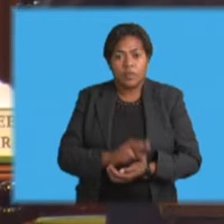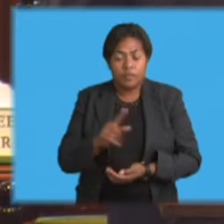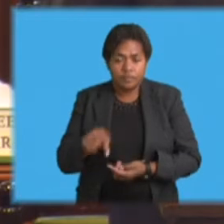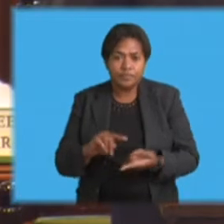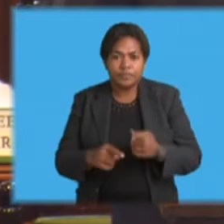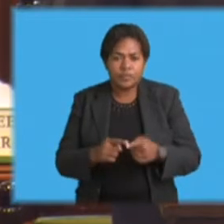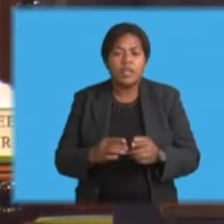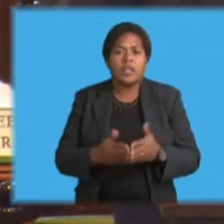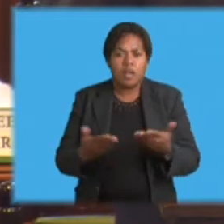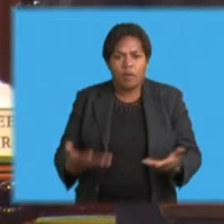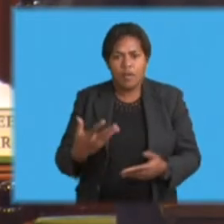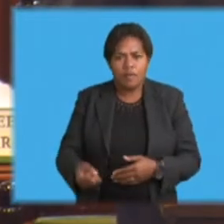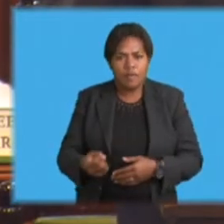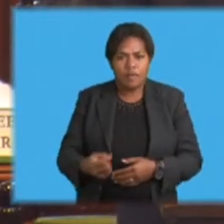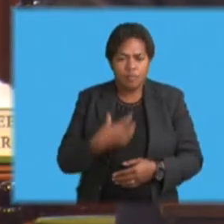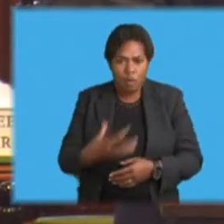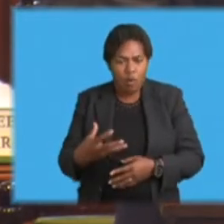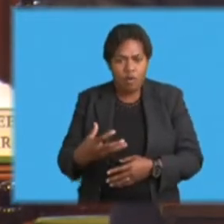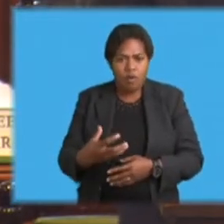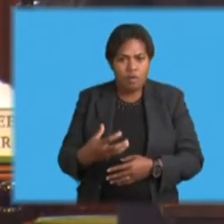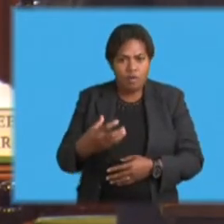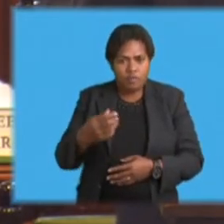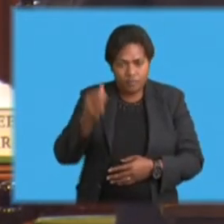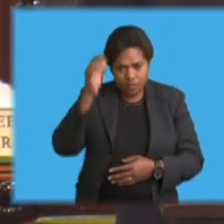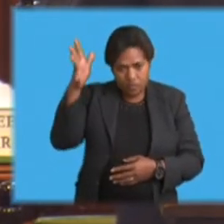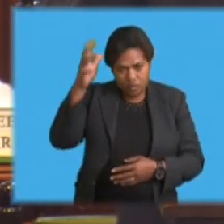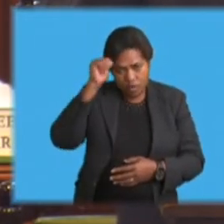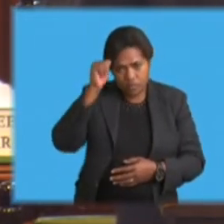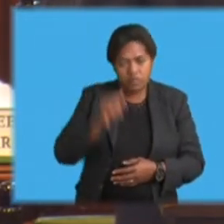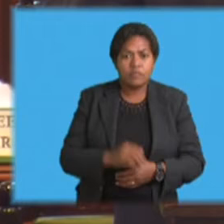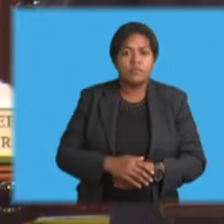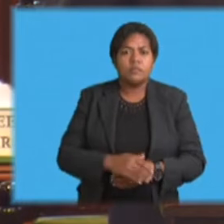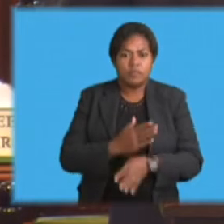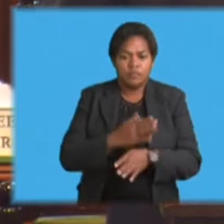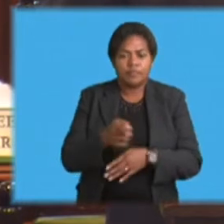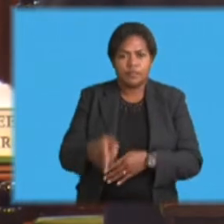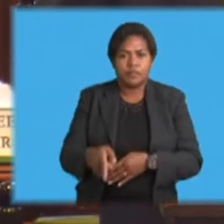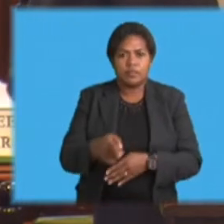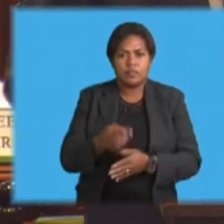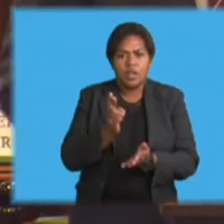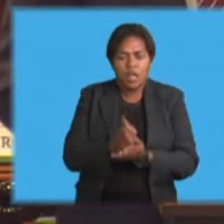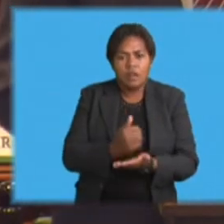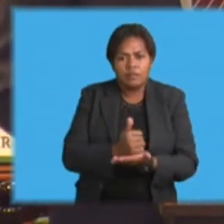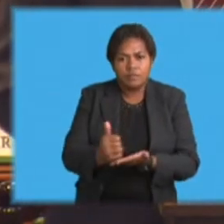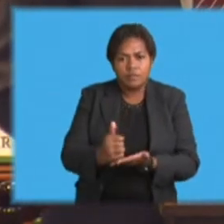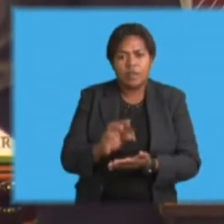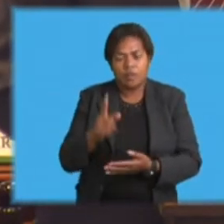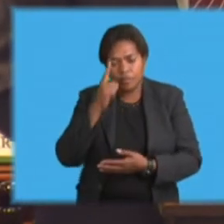better reflection of the people that were in that original number that are really unemployed. From the initial